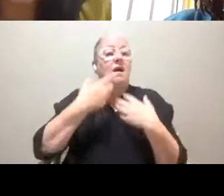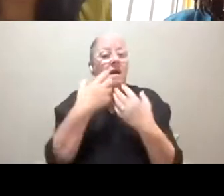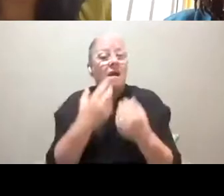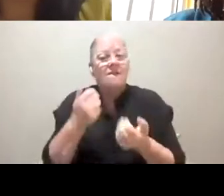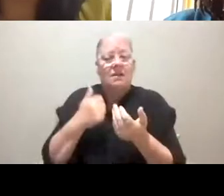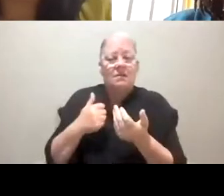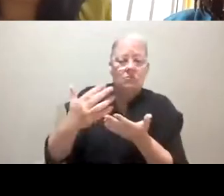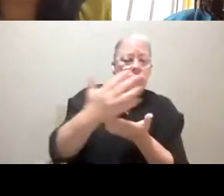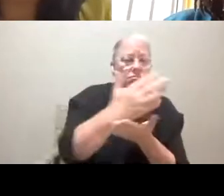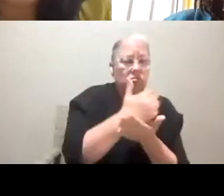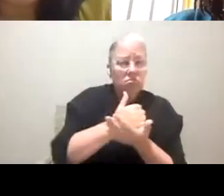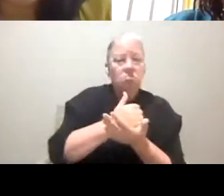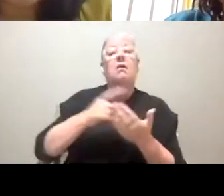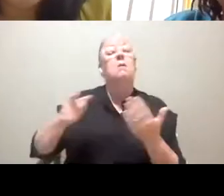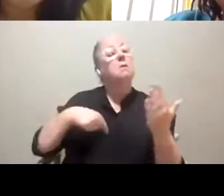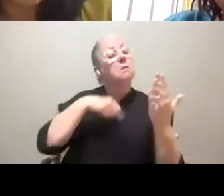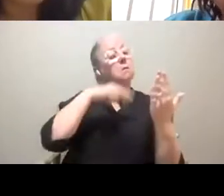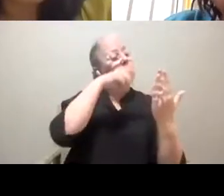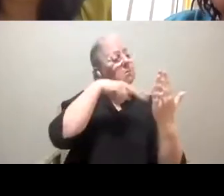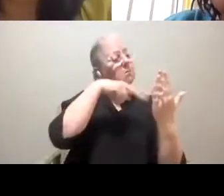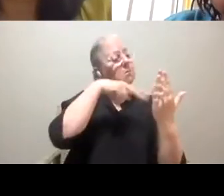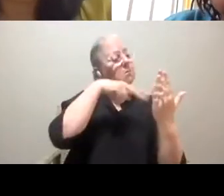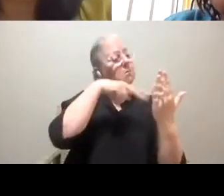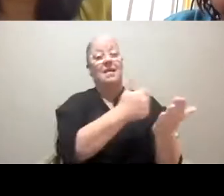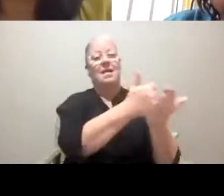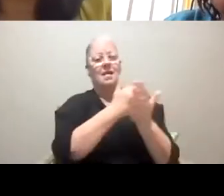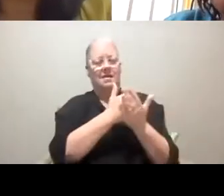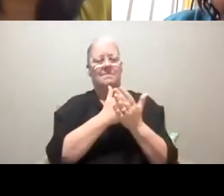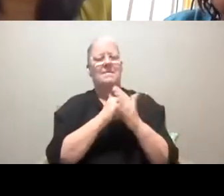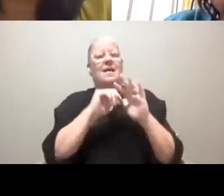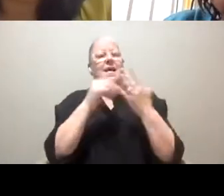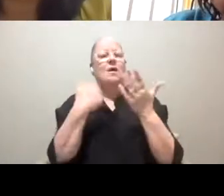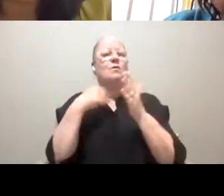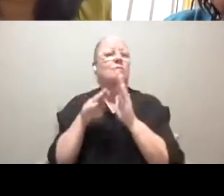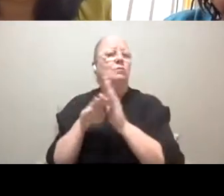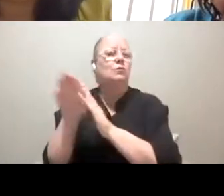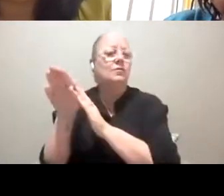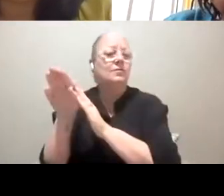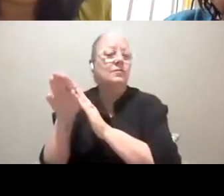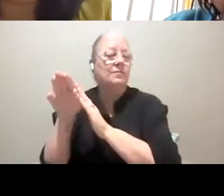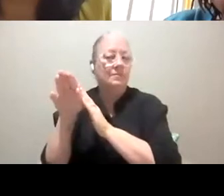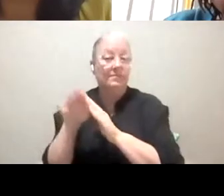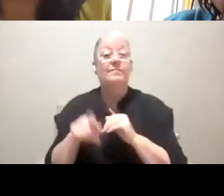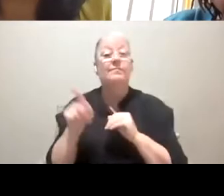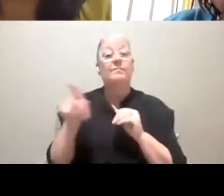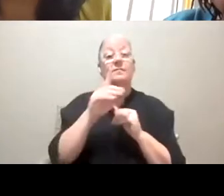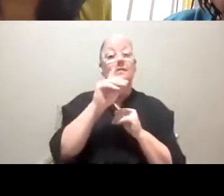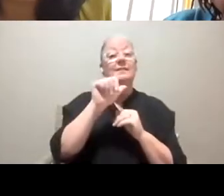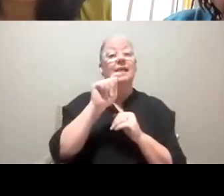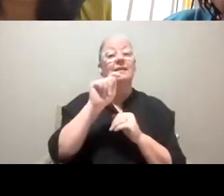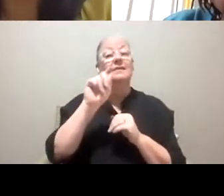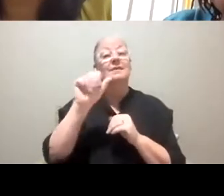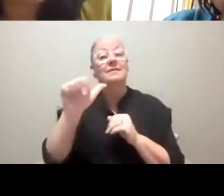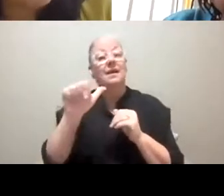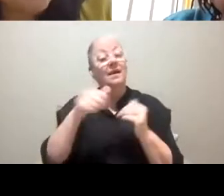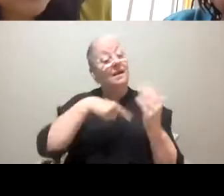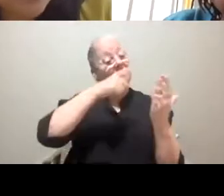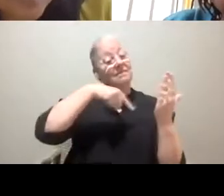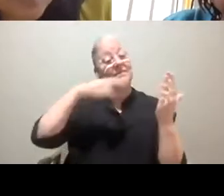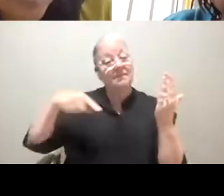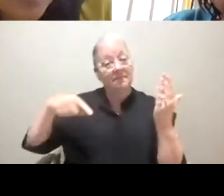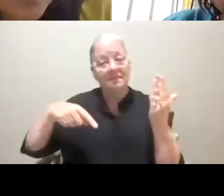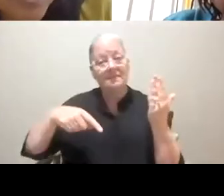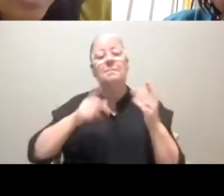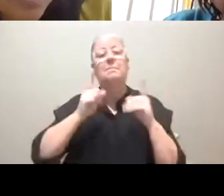reviewed and used to improve the practice. Like, for example, data that is collected should have how many reports are made